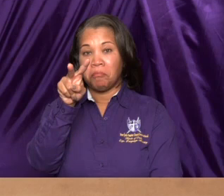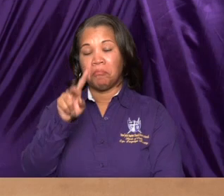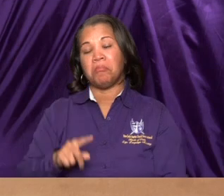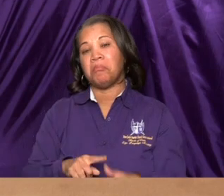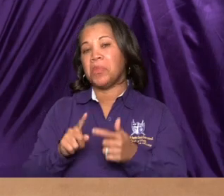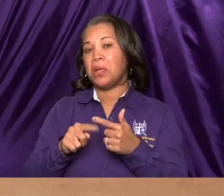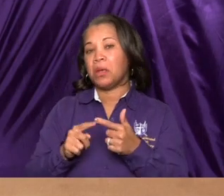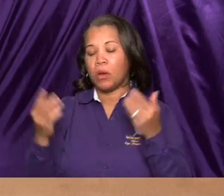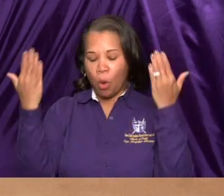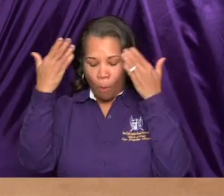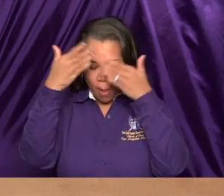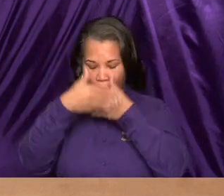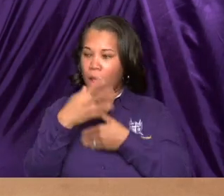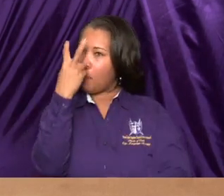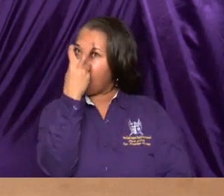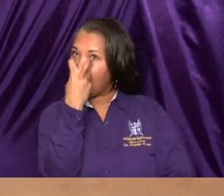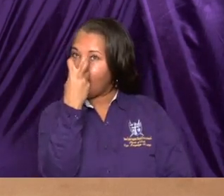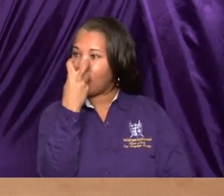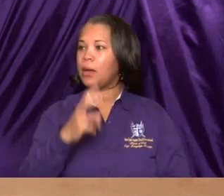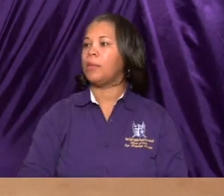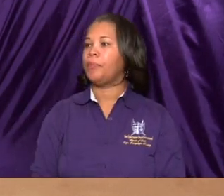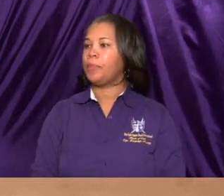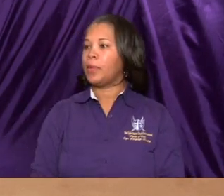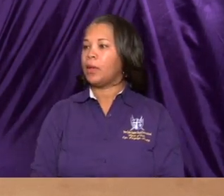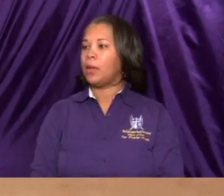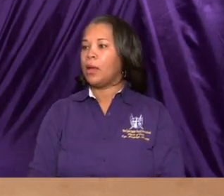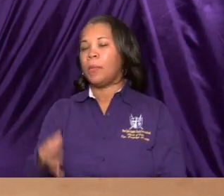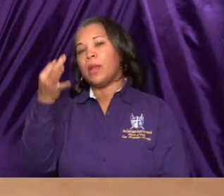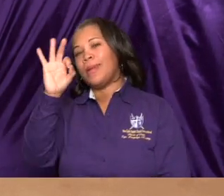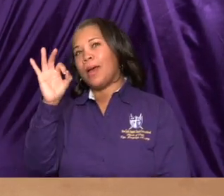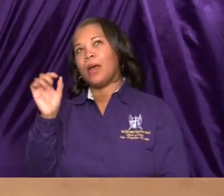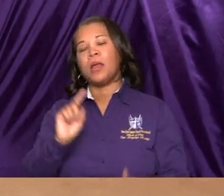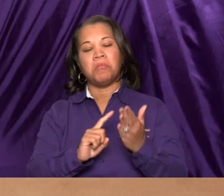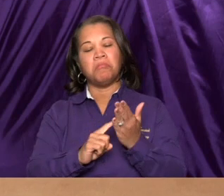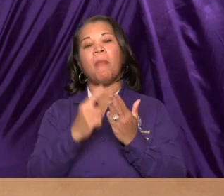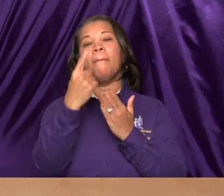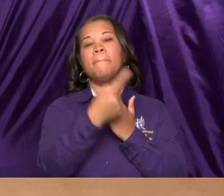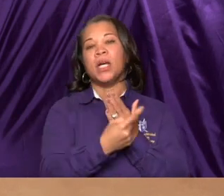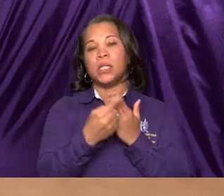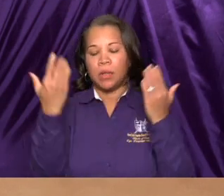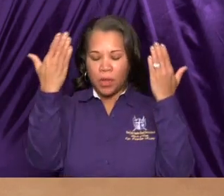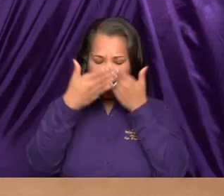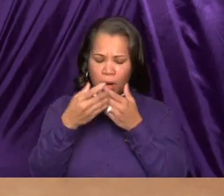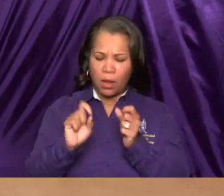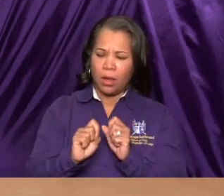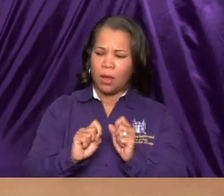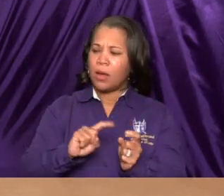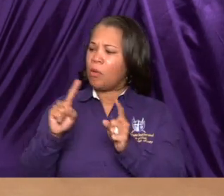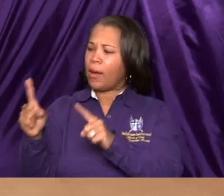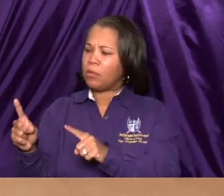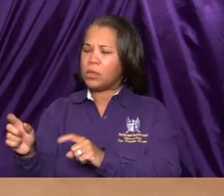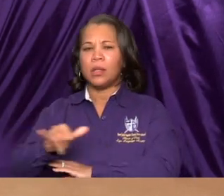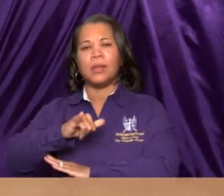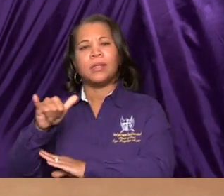blind. It's another thing to spend 9 months in the dark and come out to the same thing you've been in for